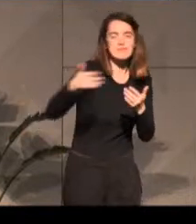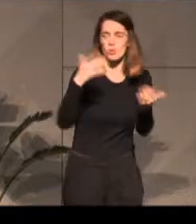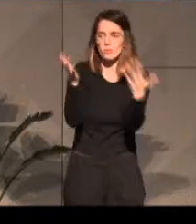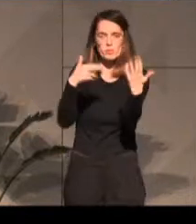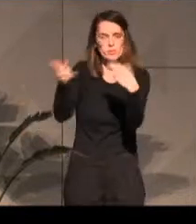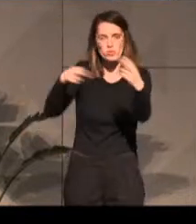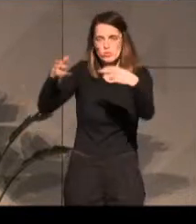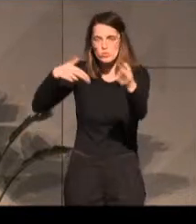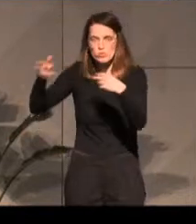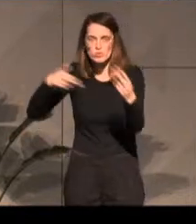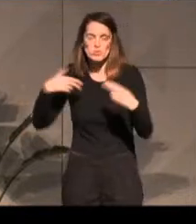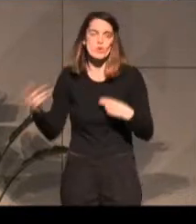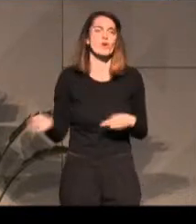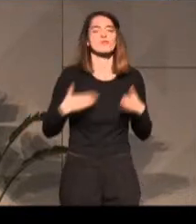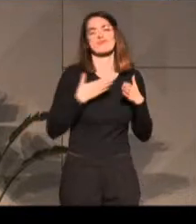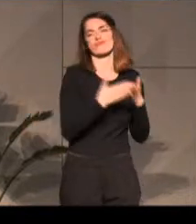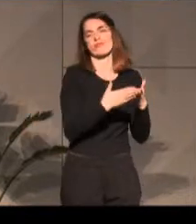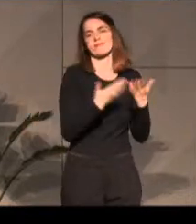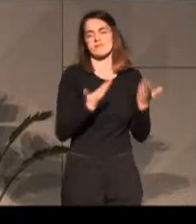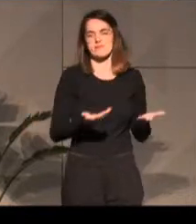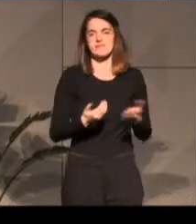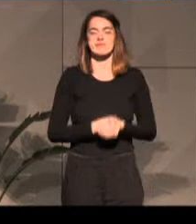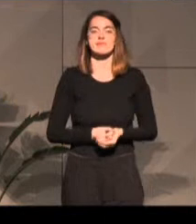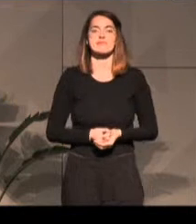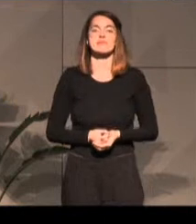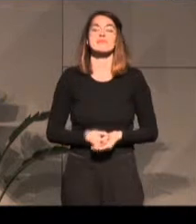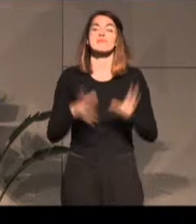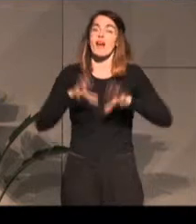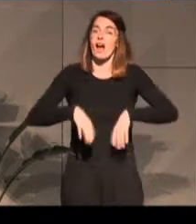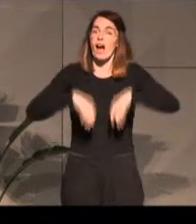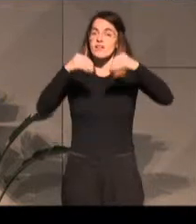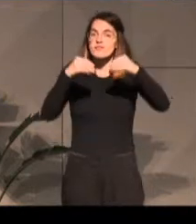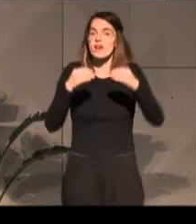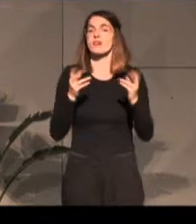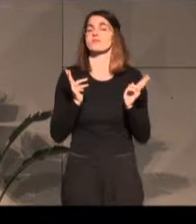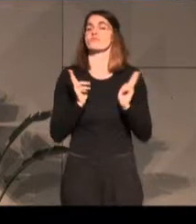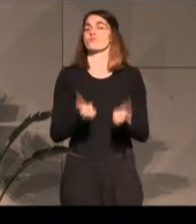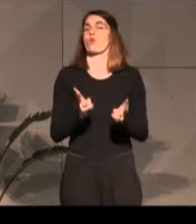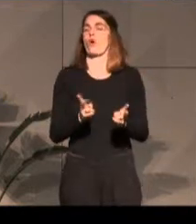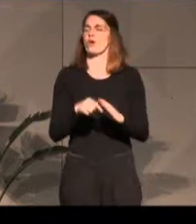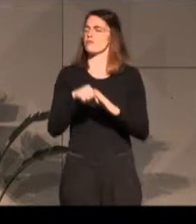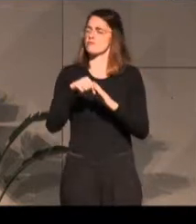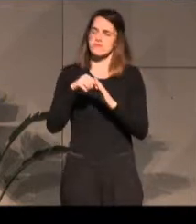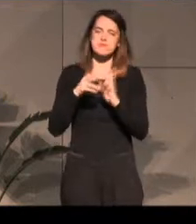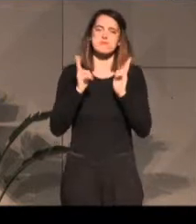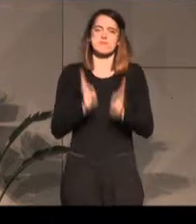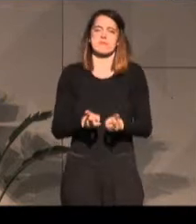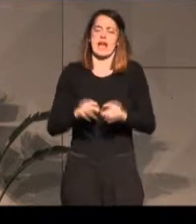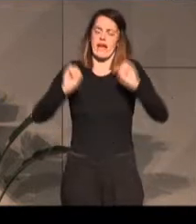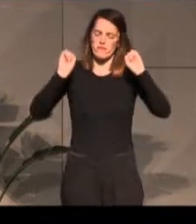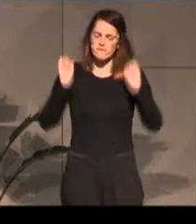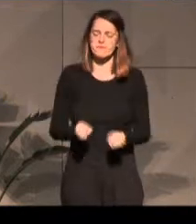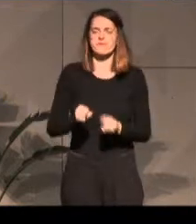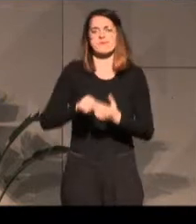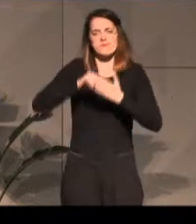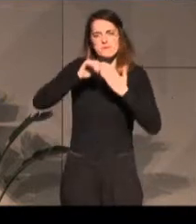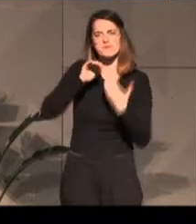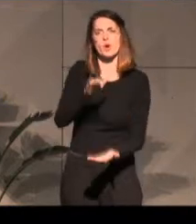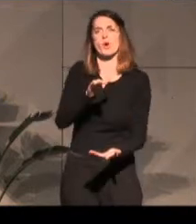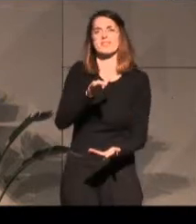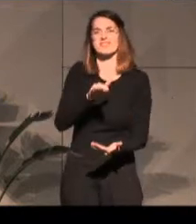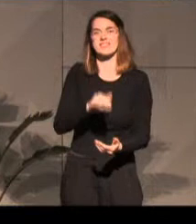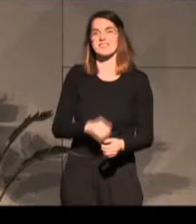on the ice. But we had a very difficult task ahead and a very important task. When we arrived, everything